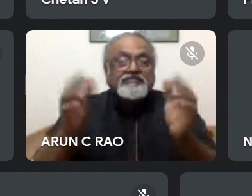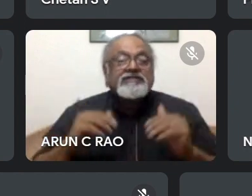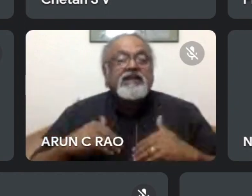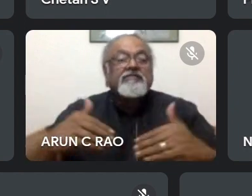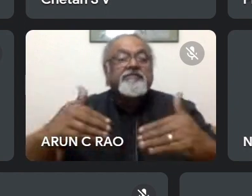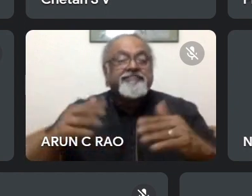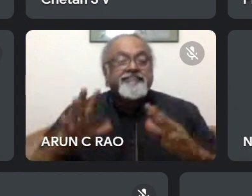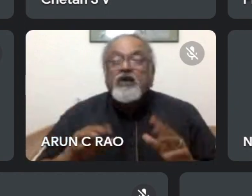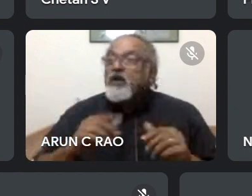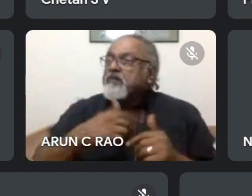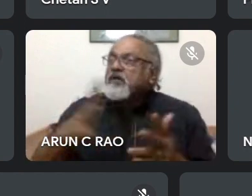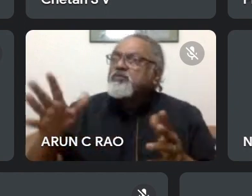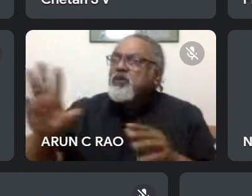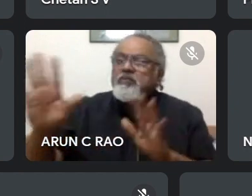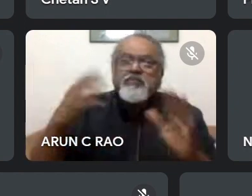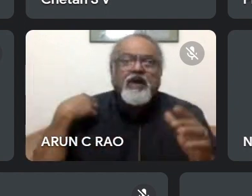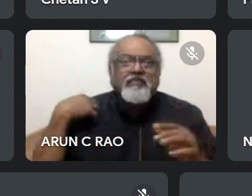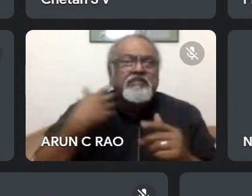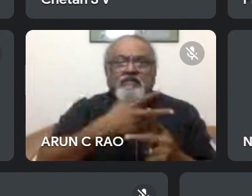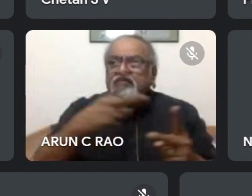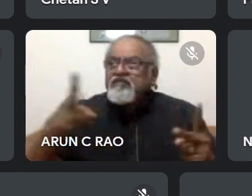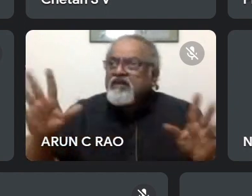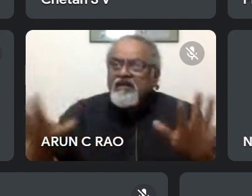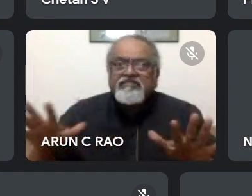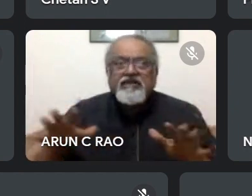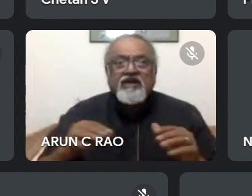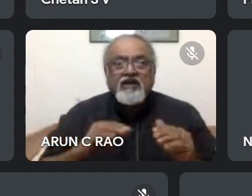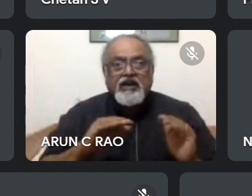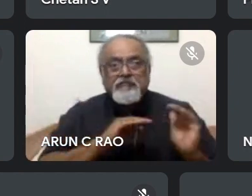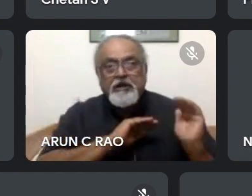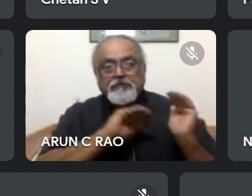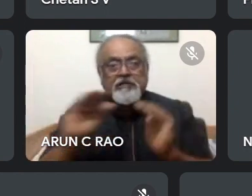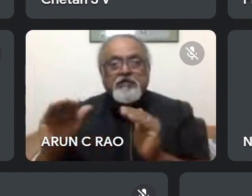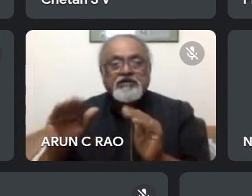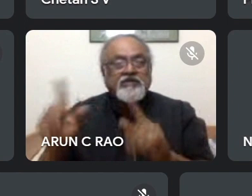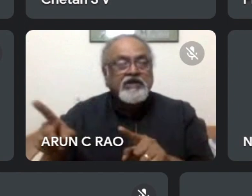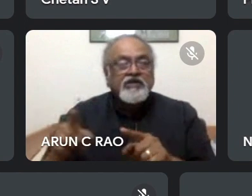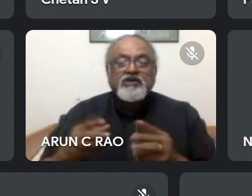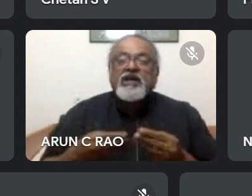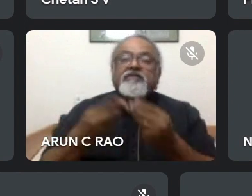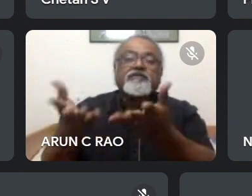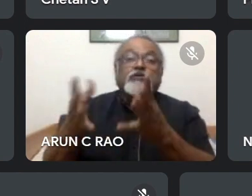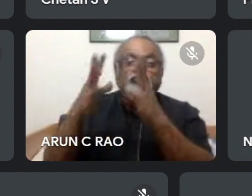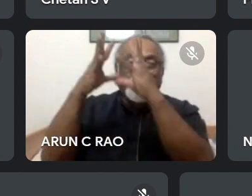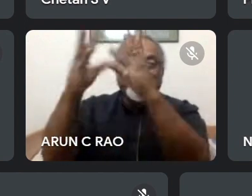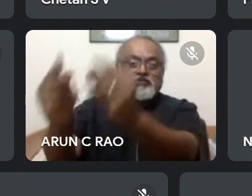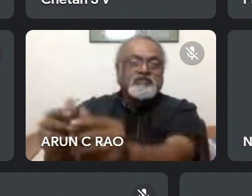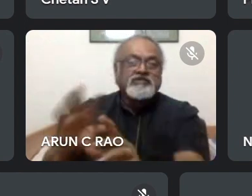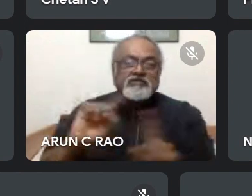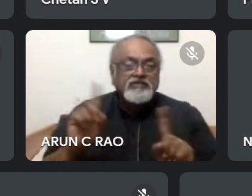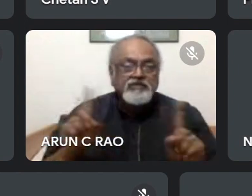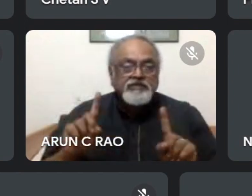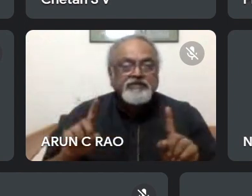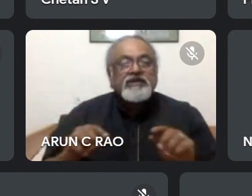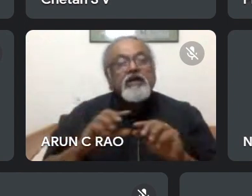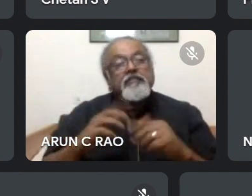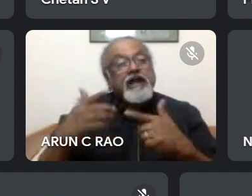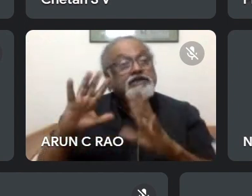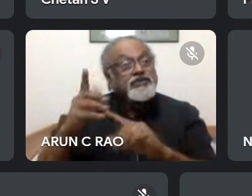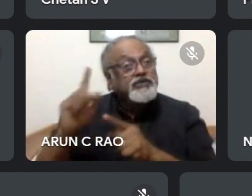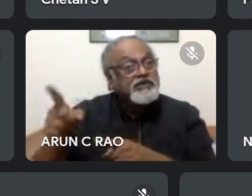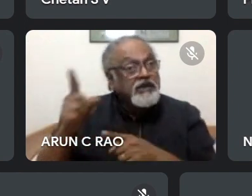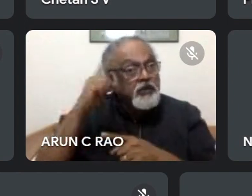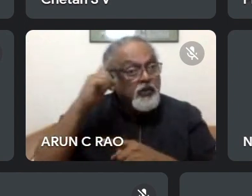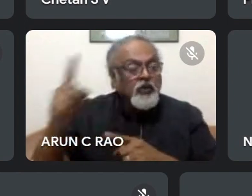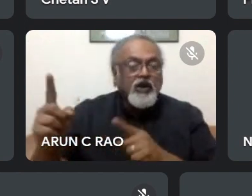when someone goes through a problem, I try to sort of sit with them and not give them solutions, but just to make sure that they know that they're